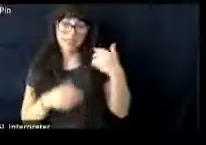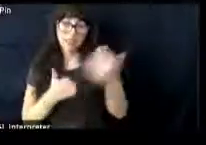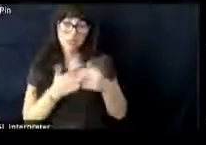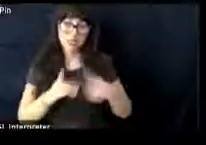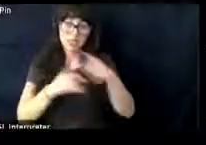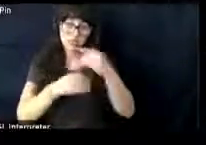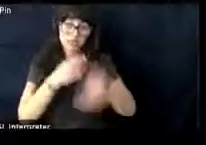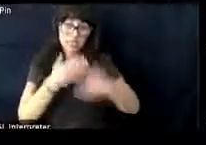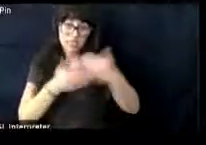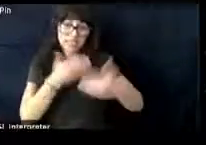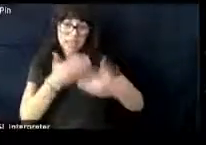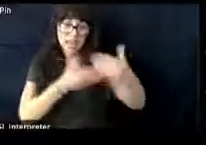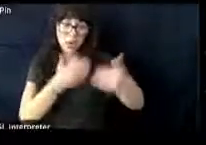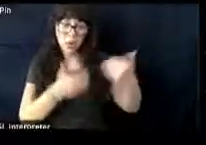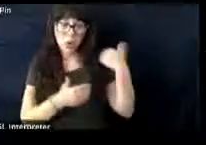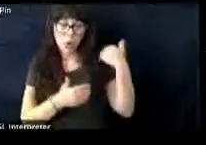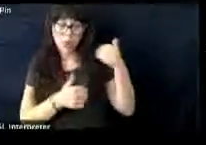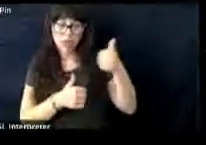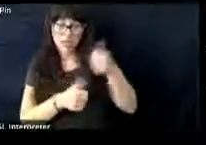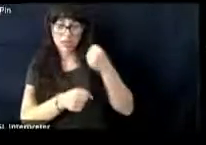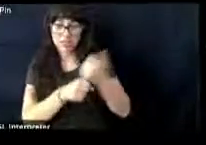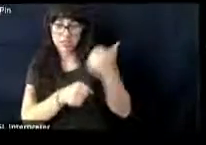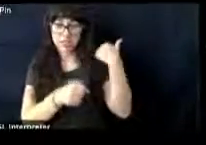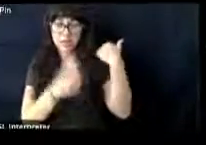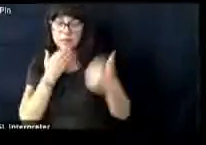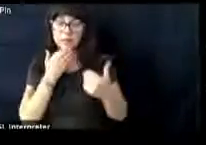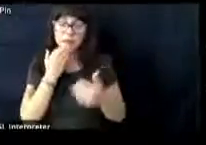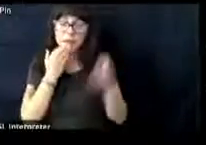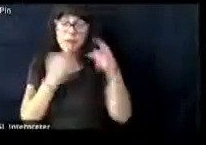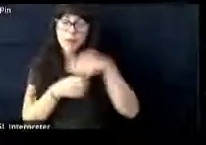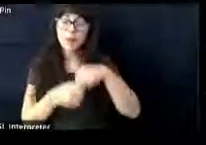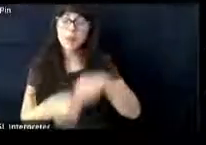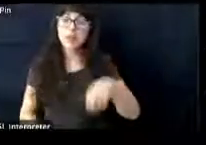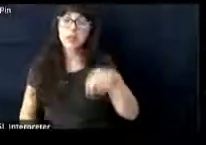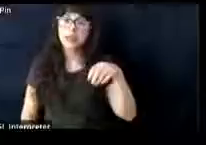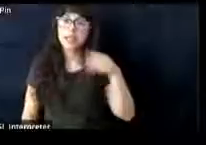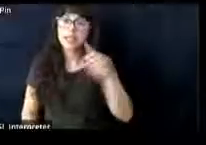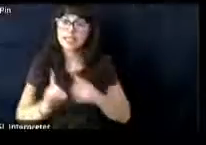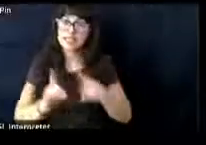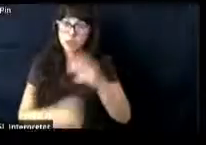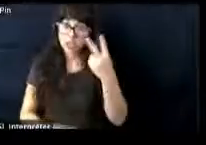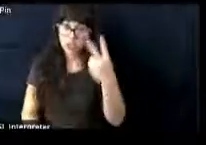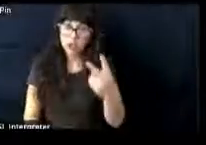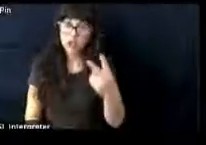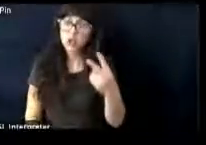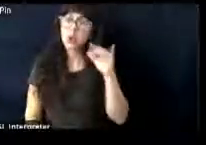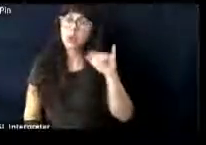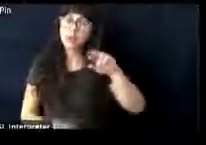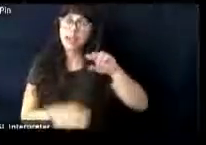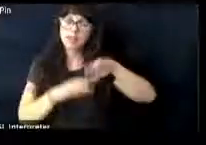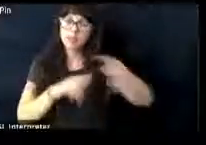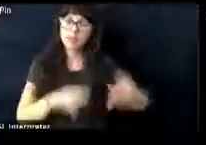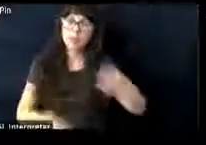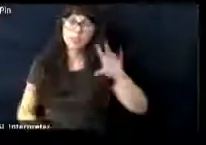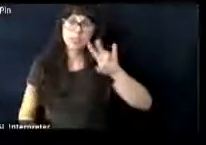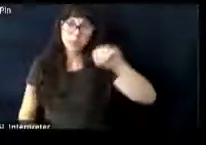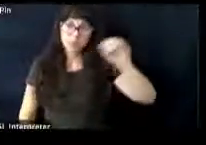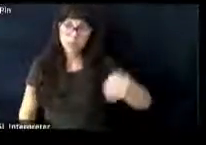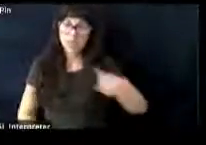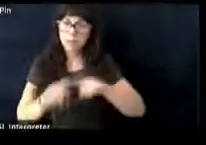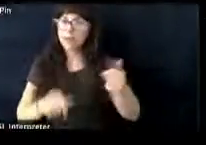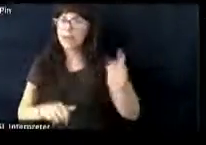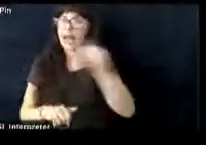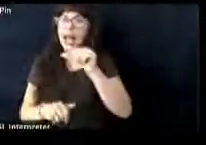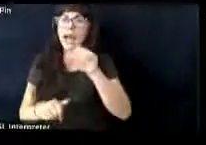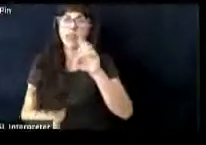in the county supervisorial district 2 has dropped by 7%, while other demographics